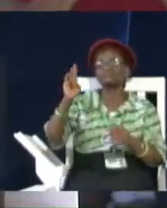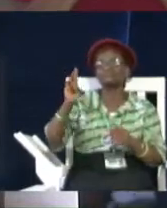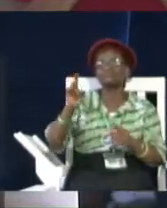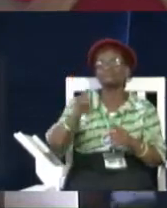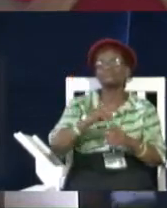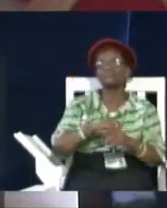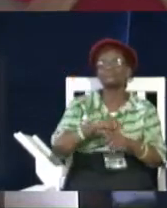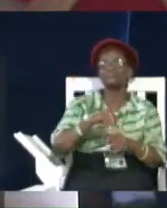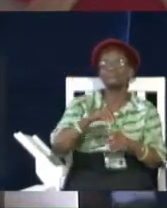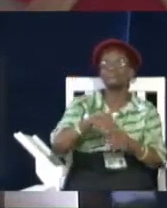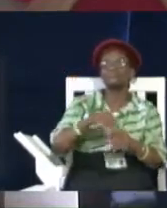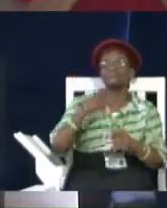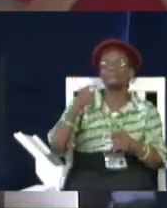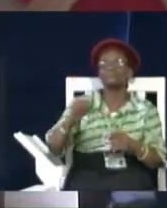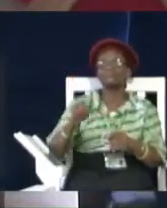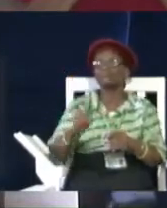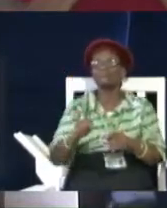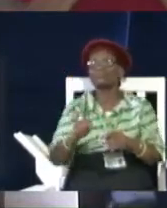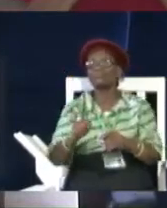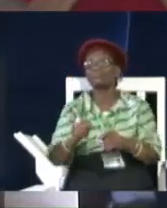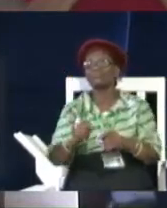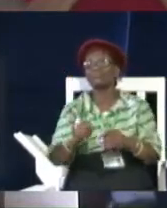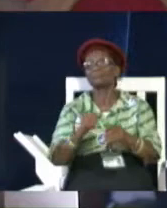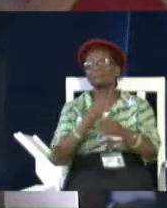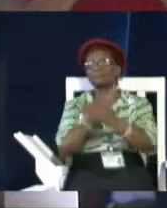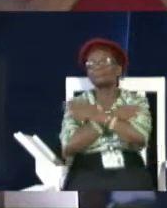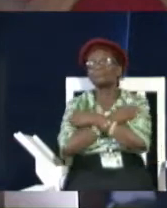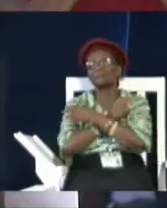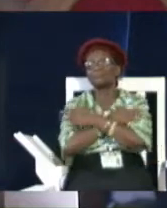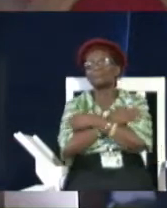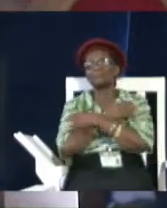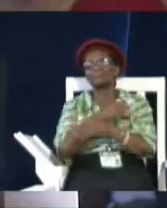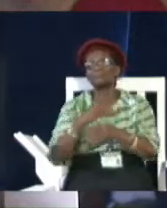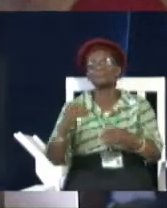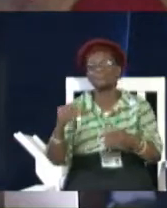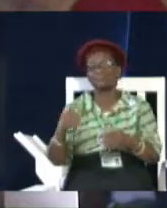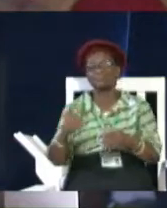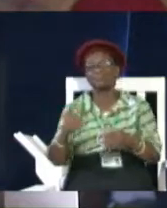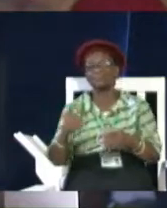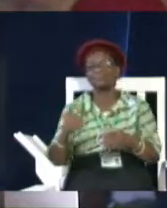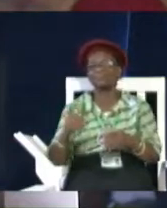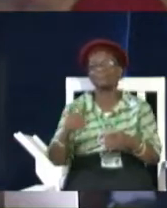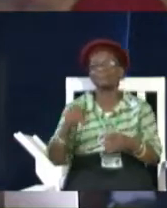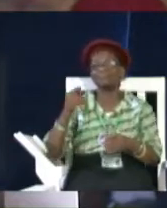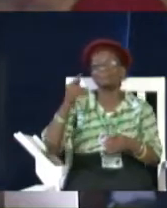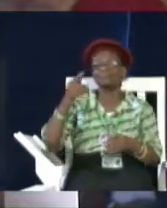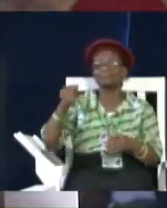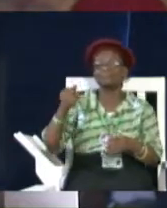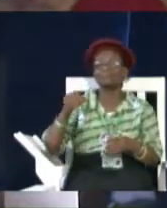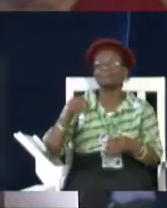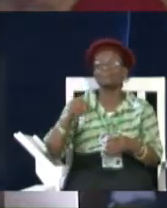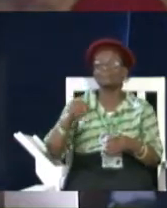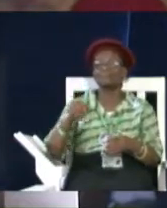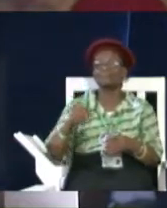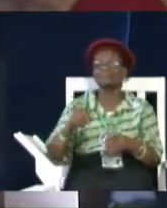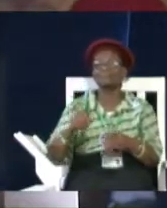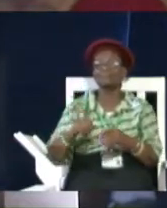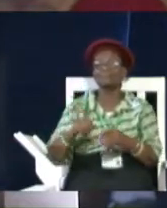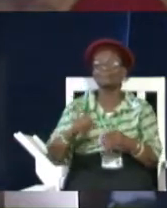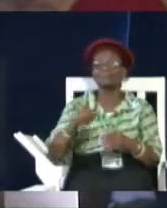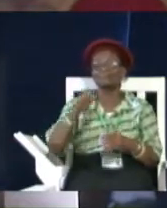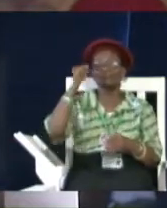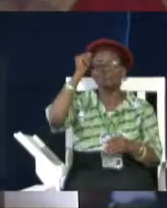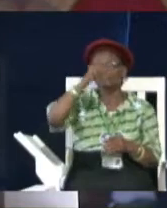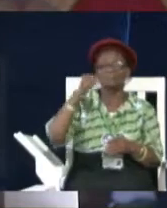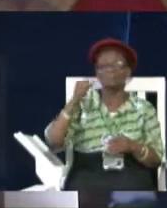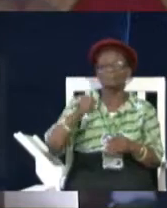And the auditorium was huge. We could seat 50,000 people. And then they would